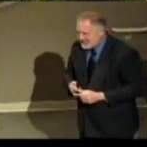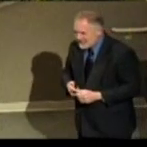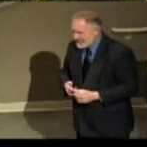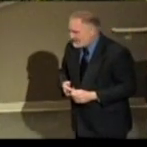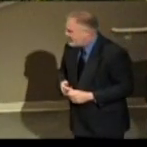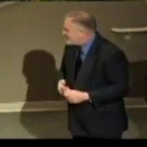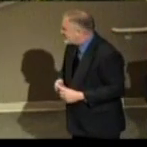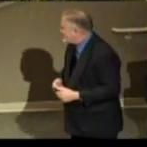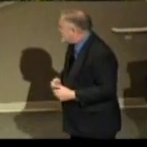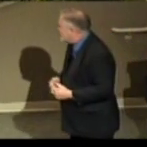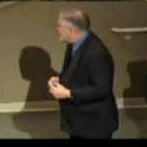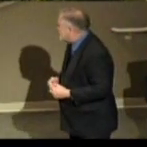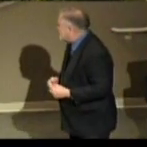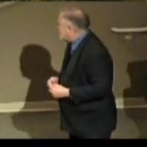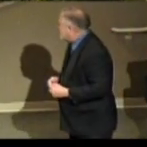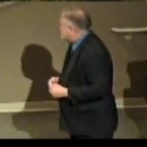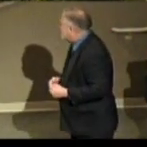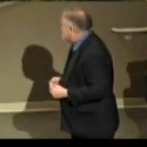I thought,